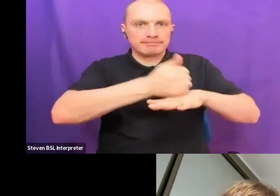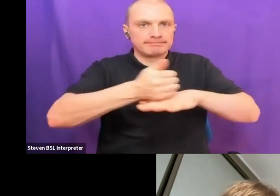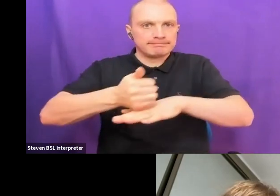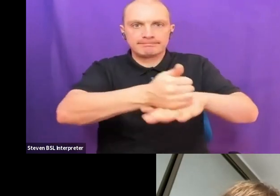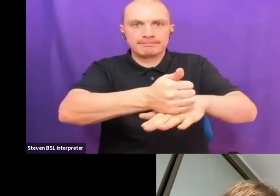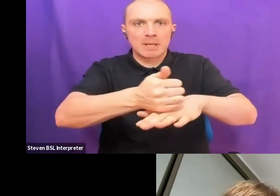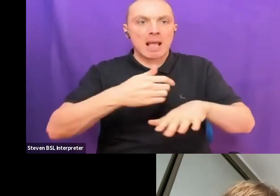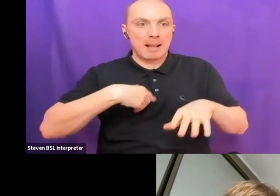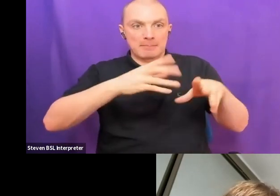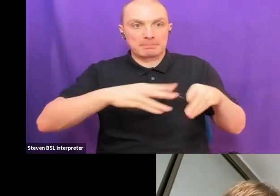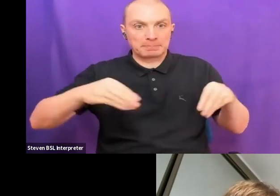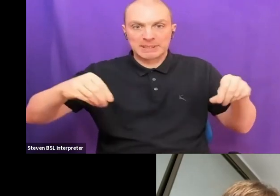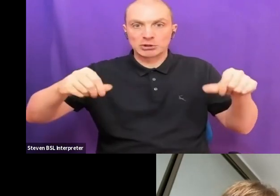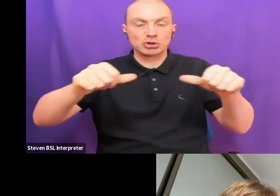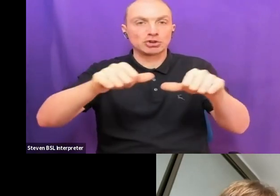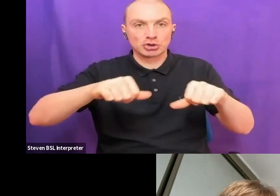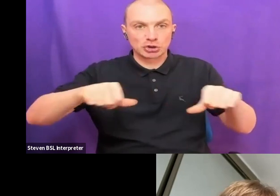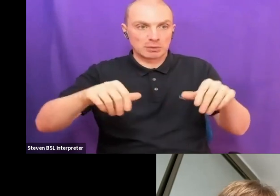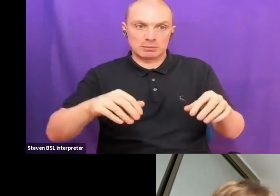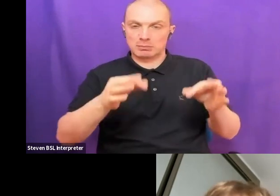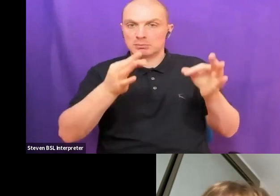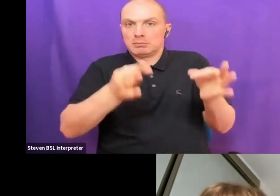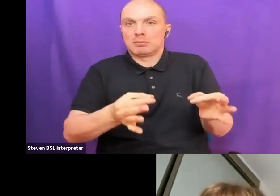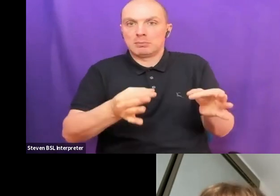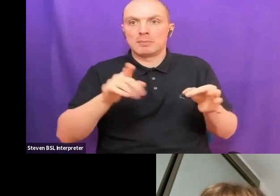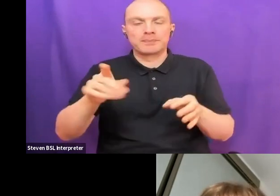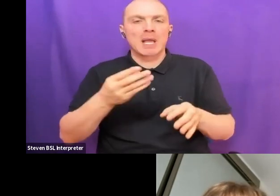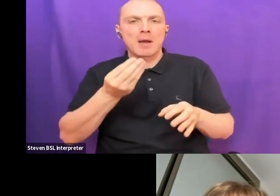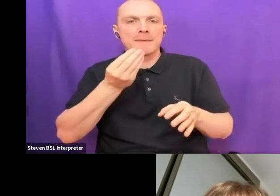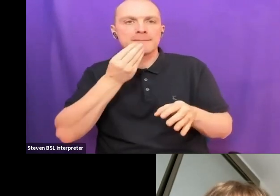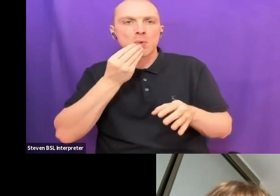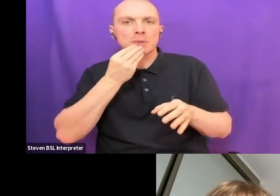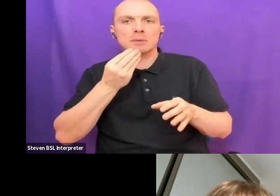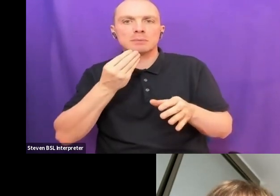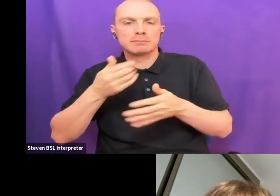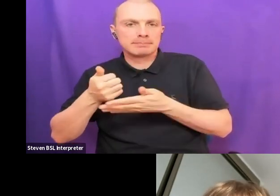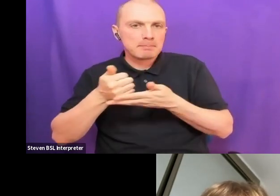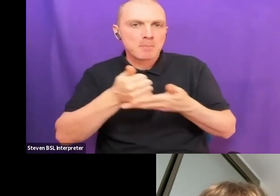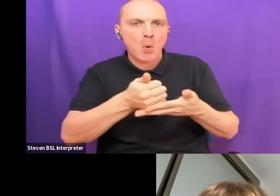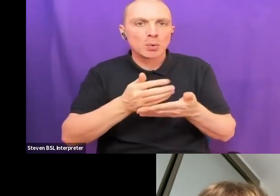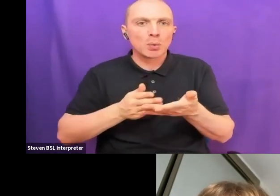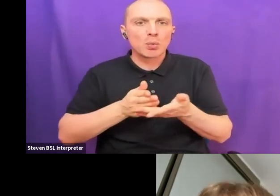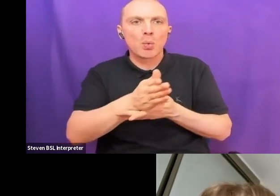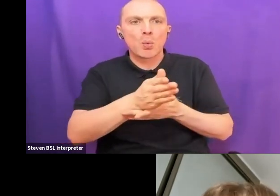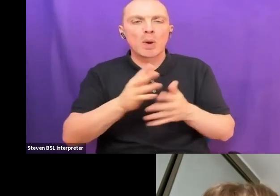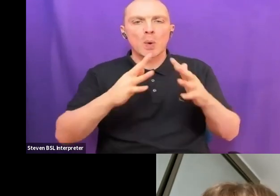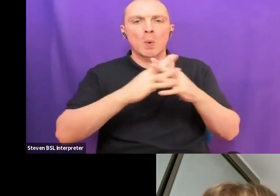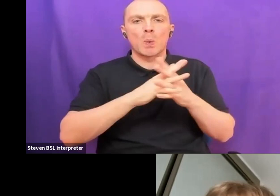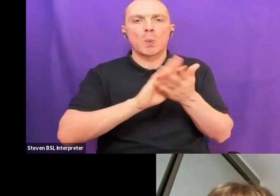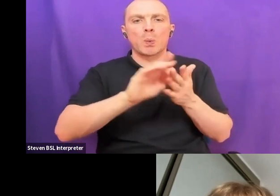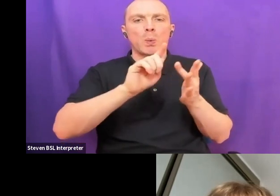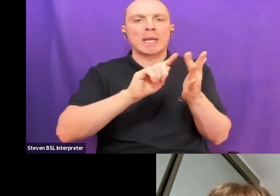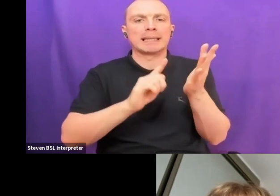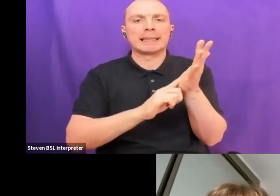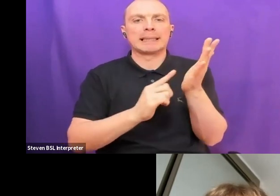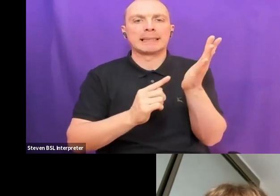recently our launched food systems through Whitley's Quaint Larder. So I'll just talk a